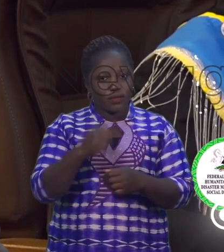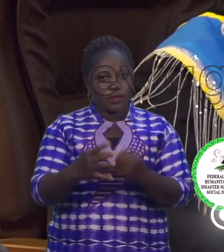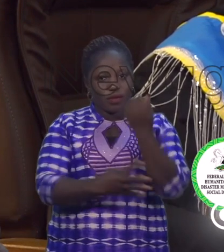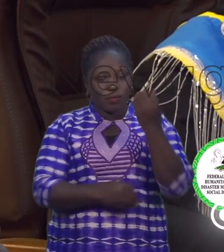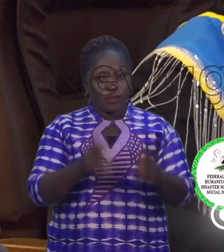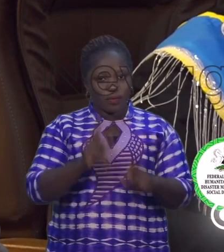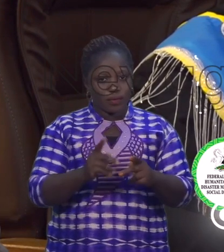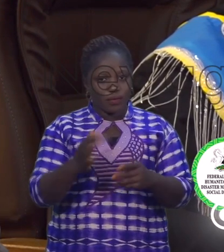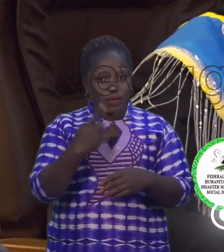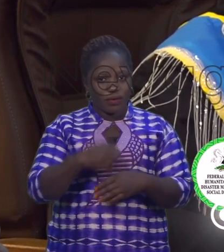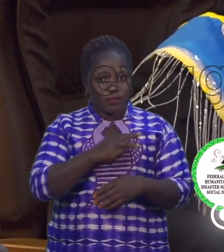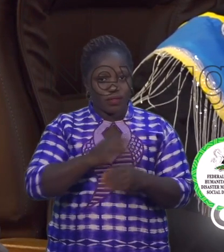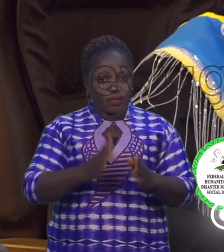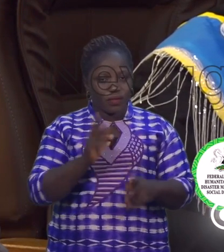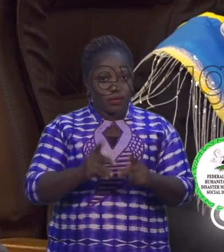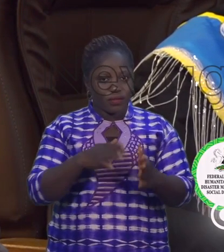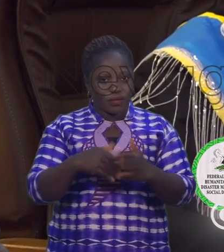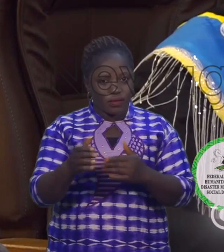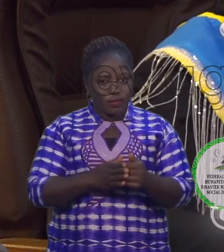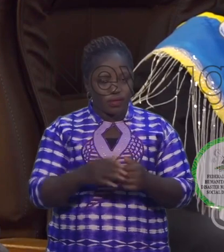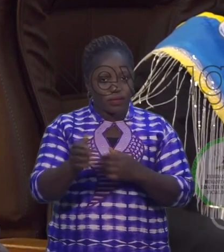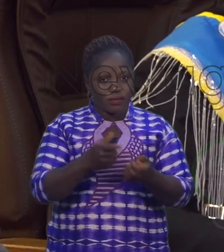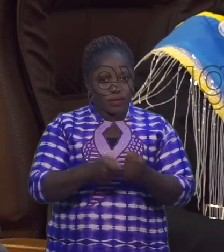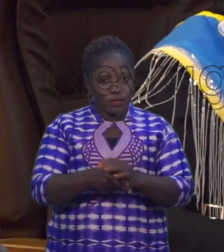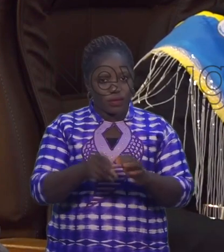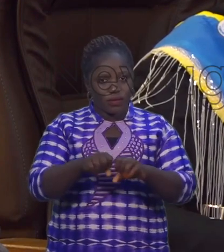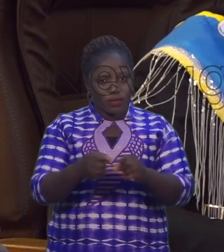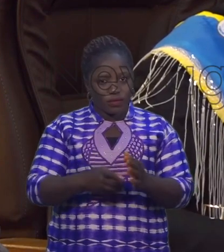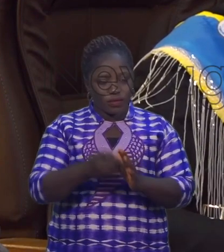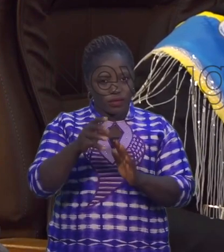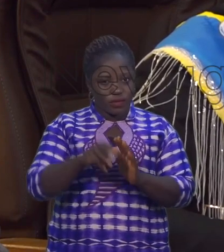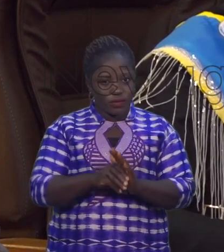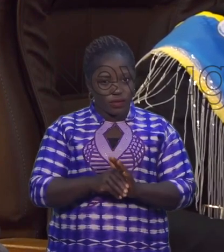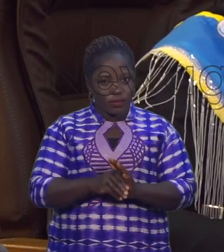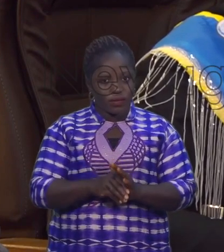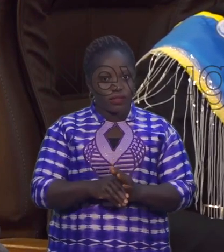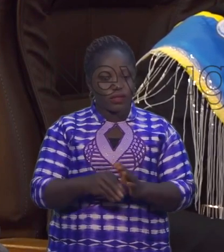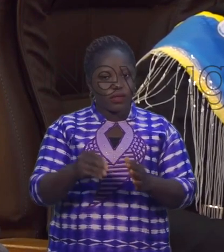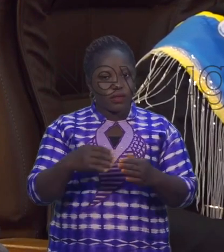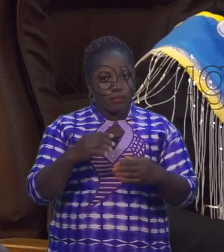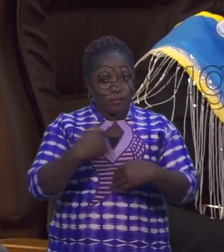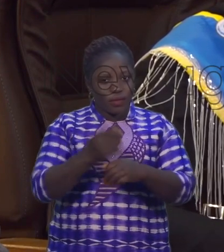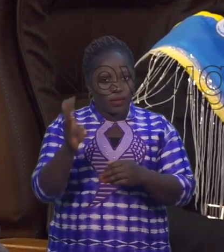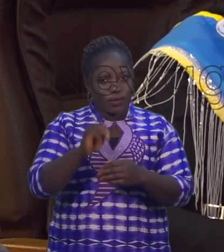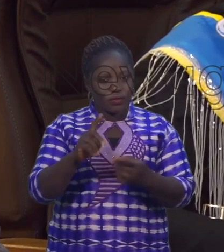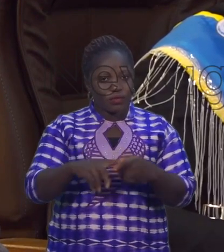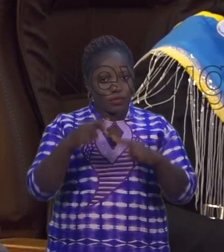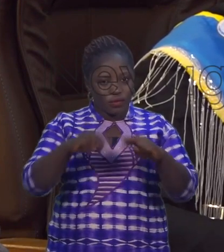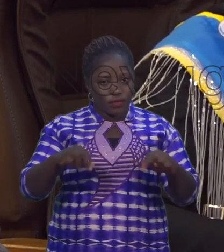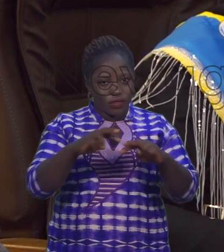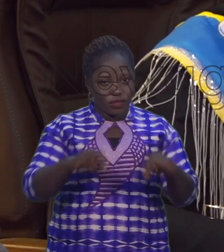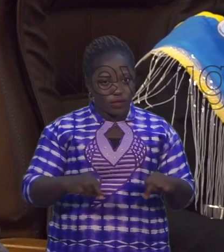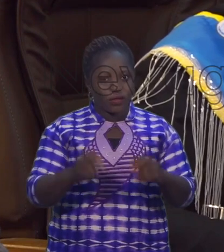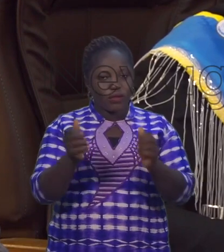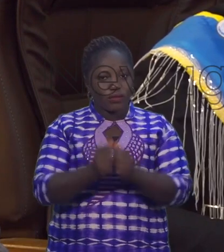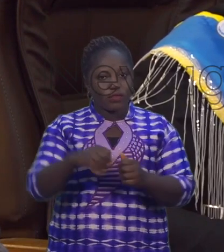Ministry of Humanitarian Affairs, Disaster Management and Social Development, prompted our close to 2 years investigation with our